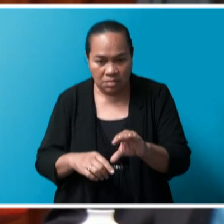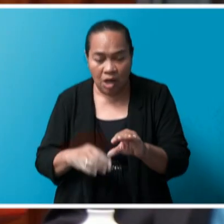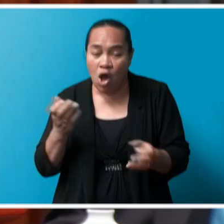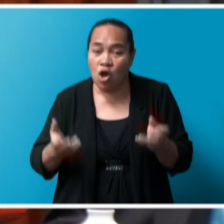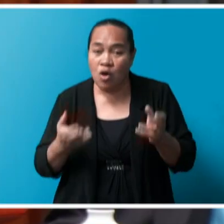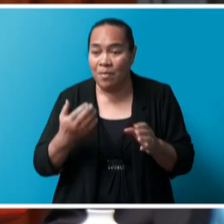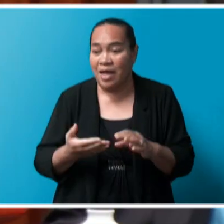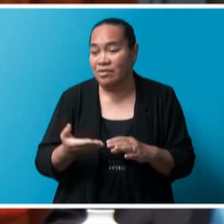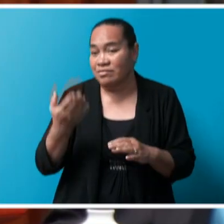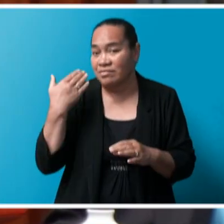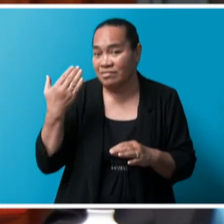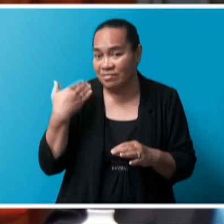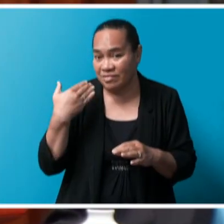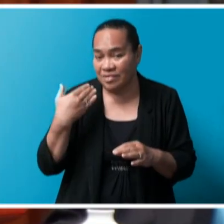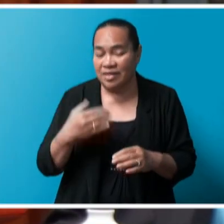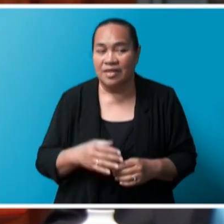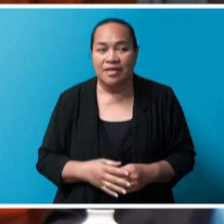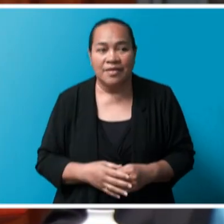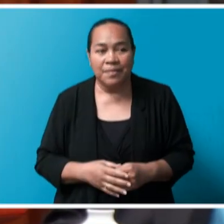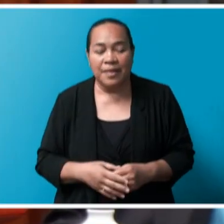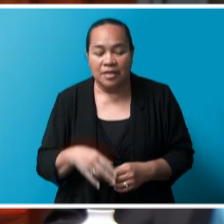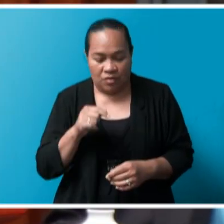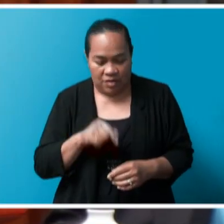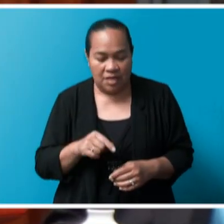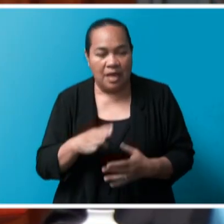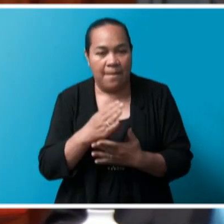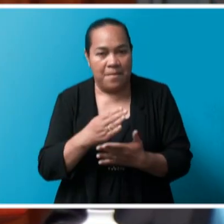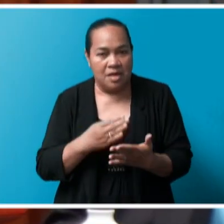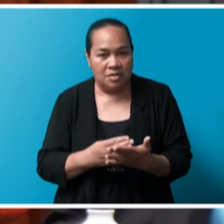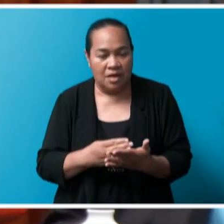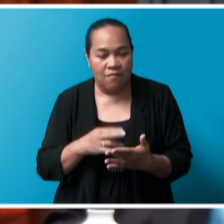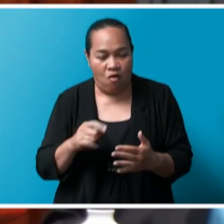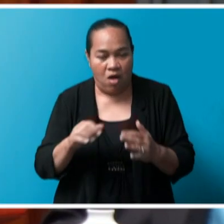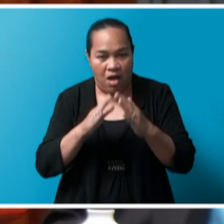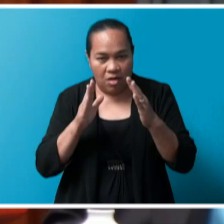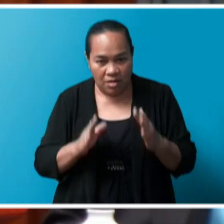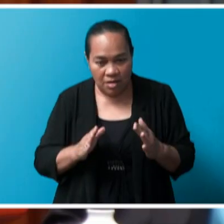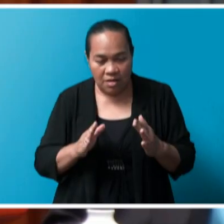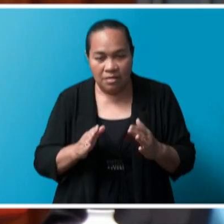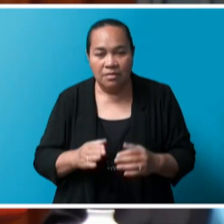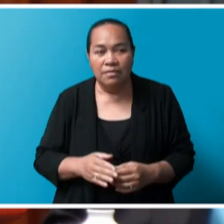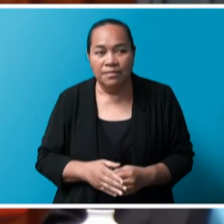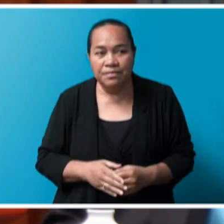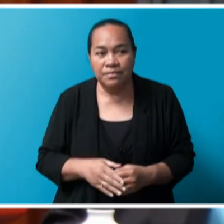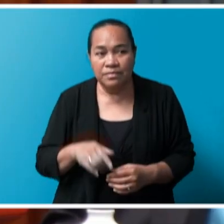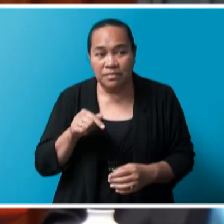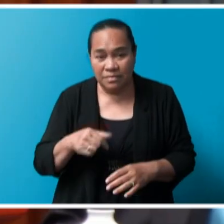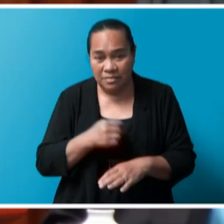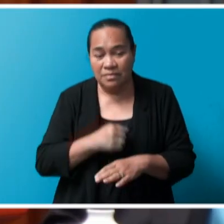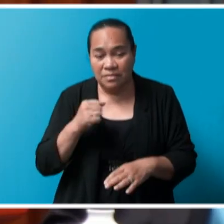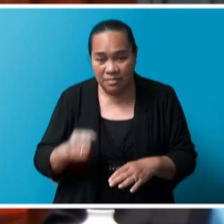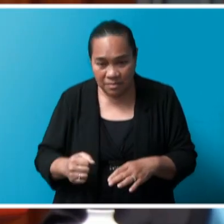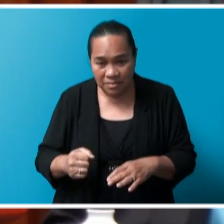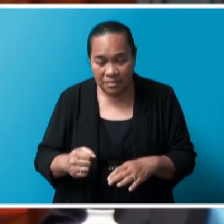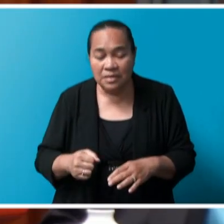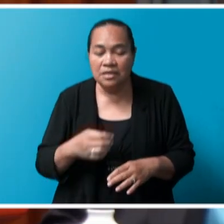$29.82 million in 2025-2026 financial year. While the overall allocation is reduced, the coalition government has maintained its unwavering